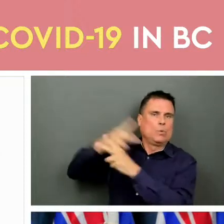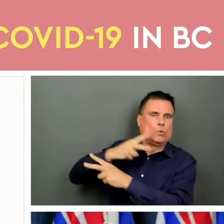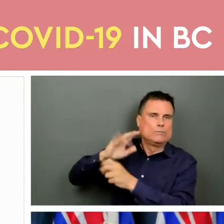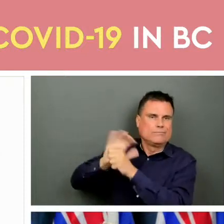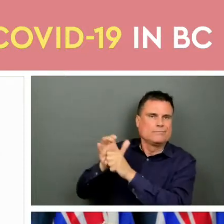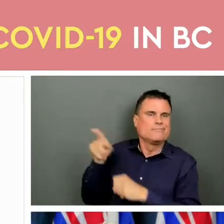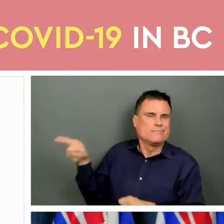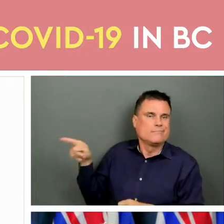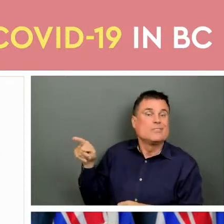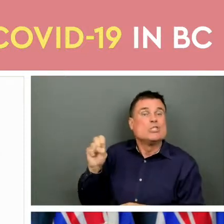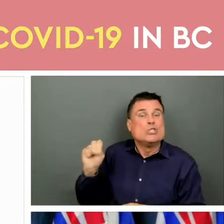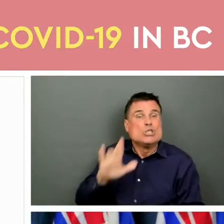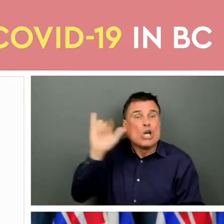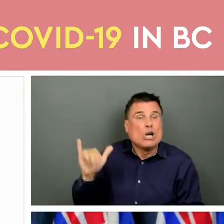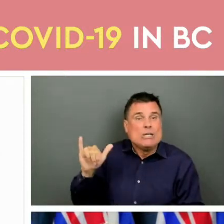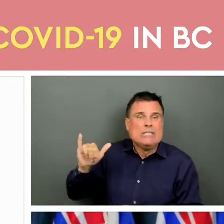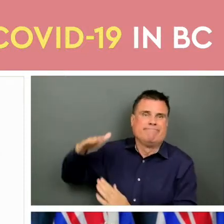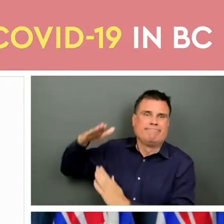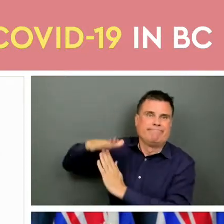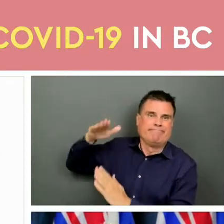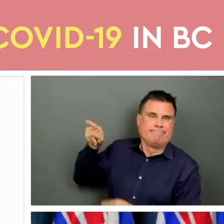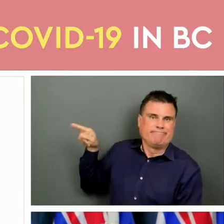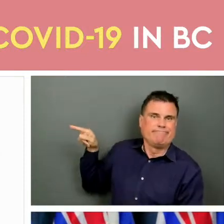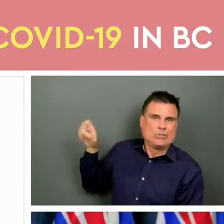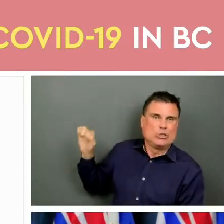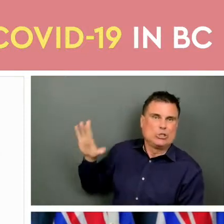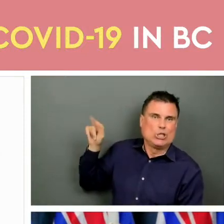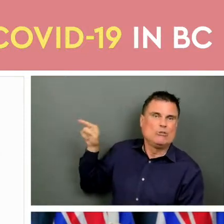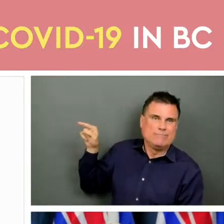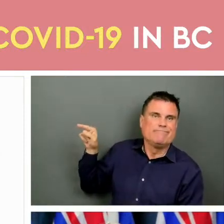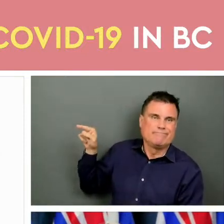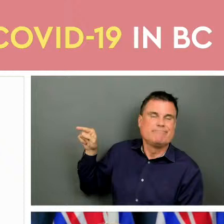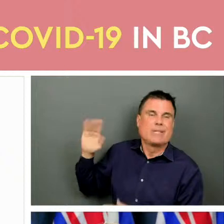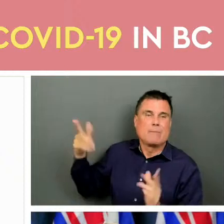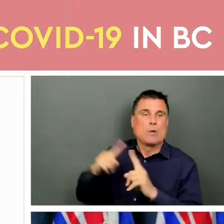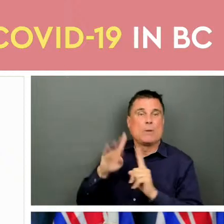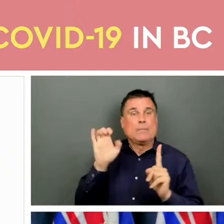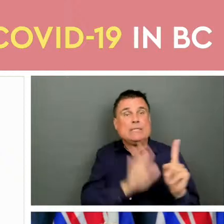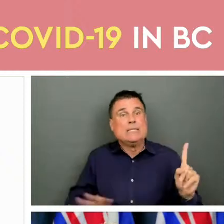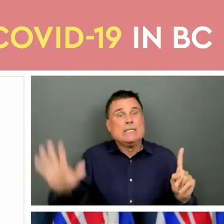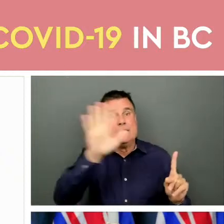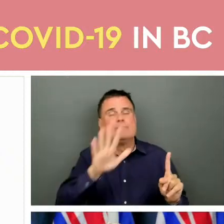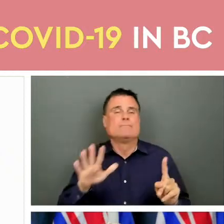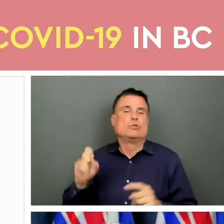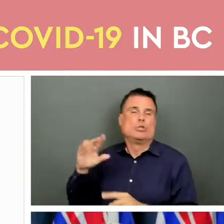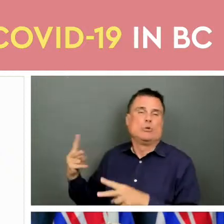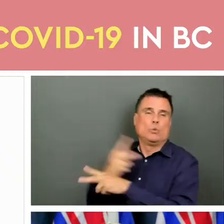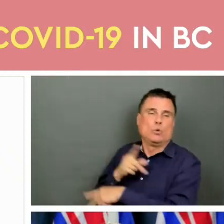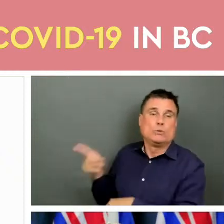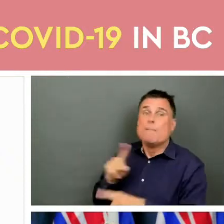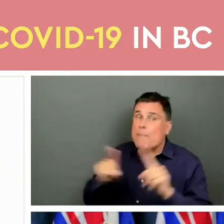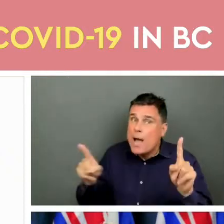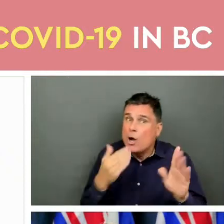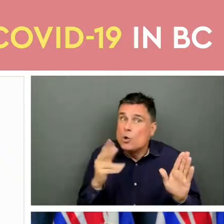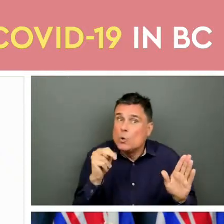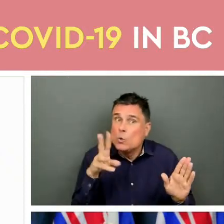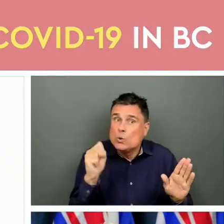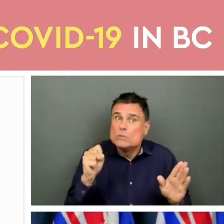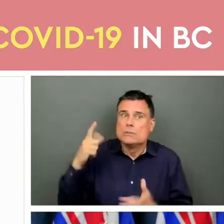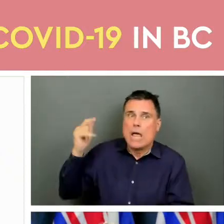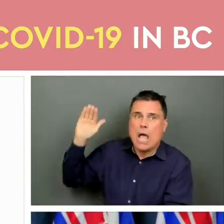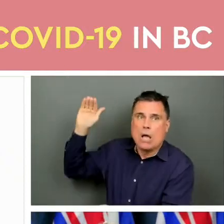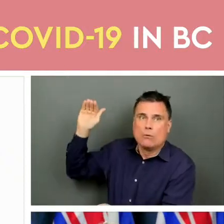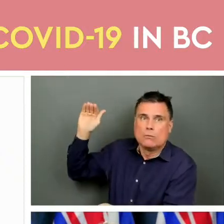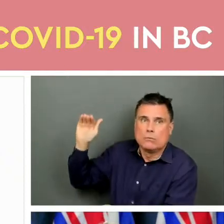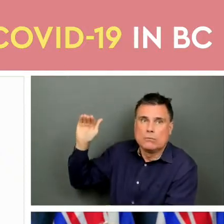being at the top in the province. However, the good news is that this has dramatically decreased by over